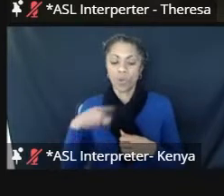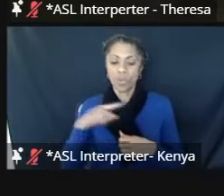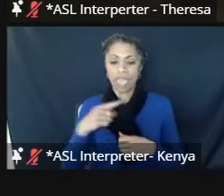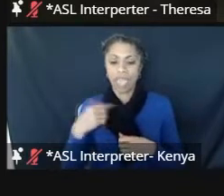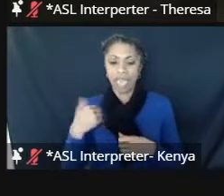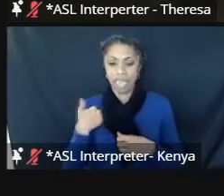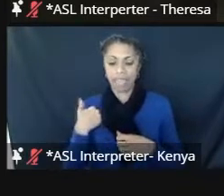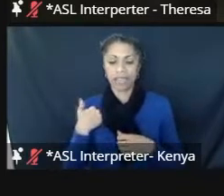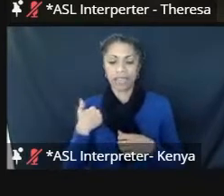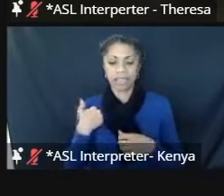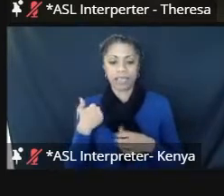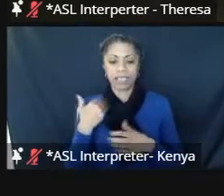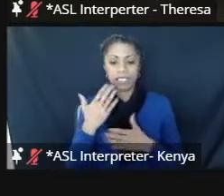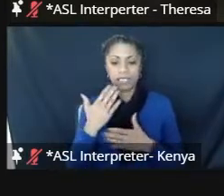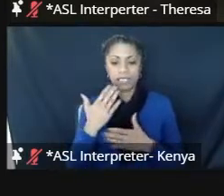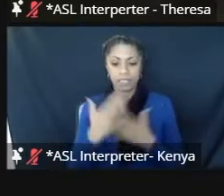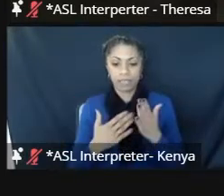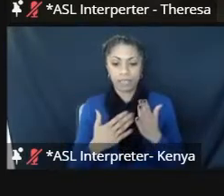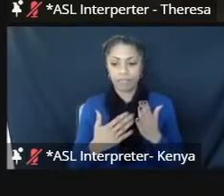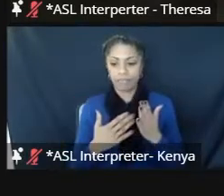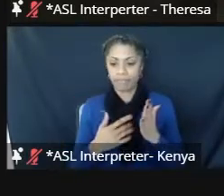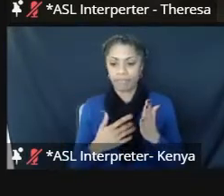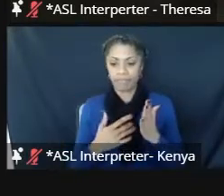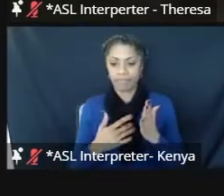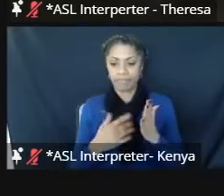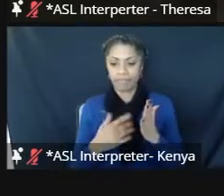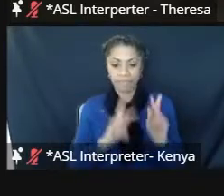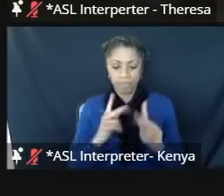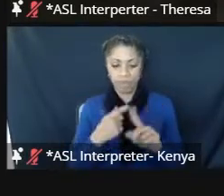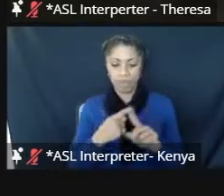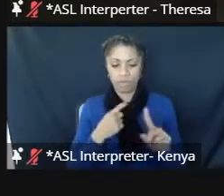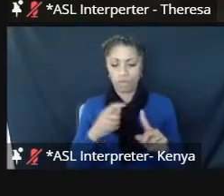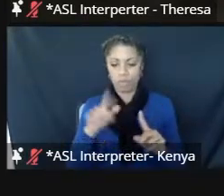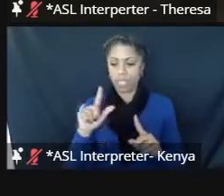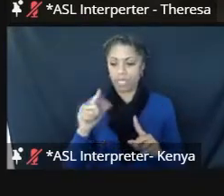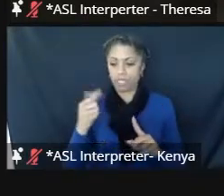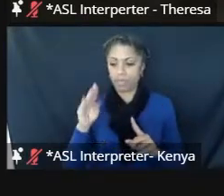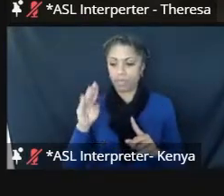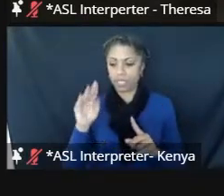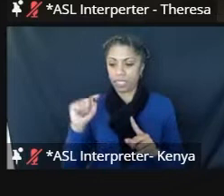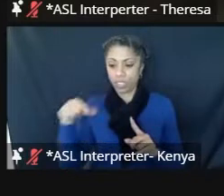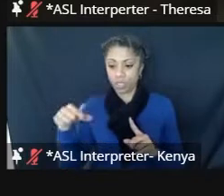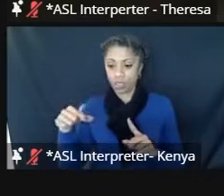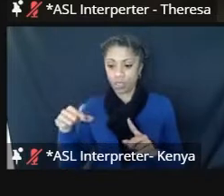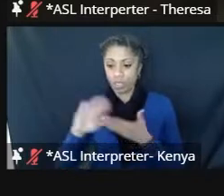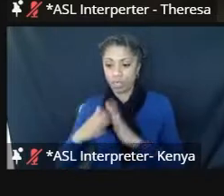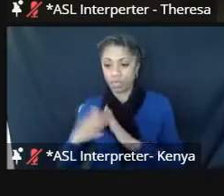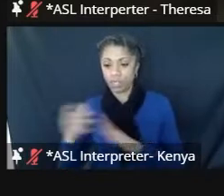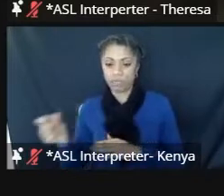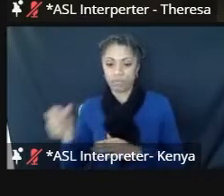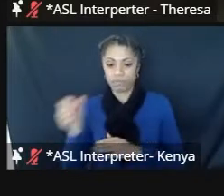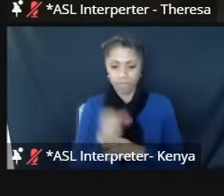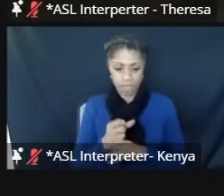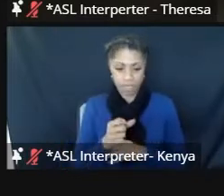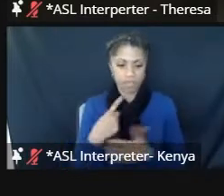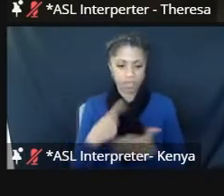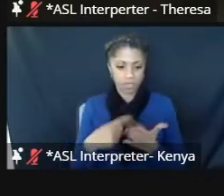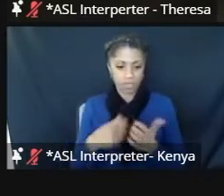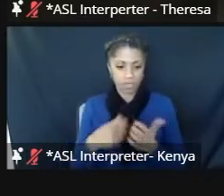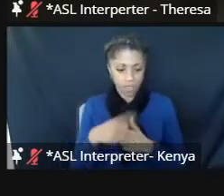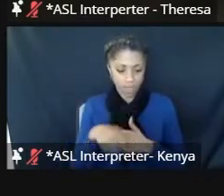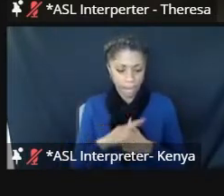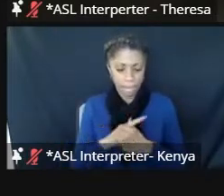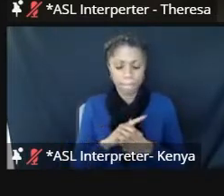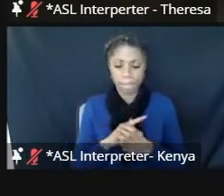representation from our LGBTQ community, which we felt was very powerful. In addition, one of our